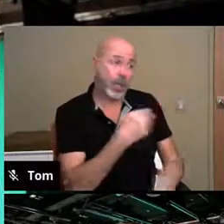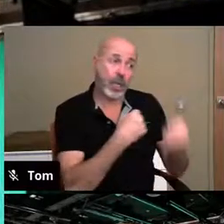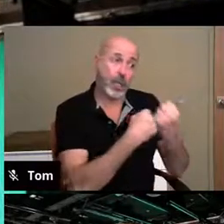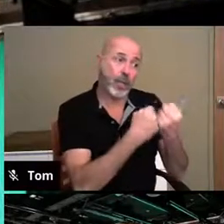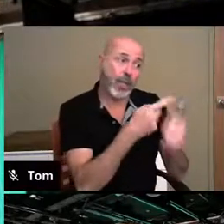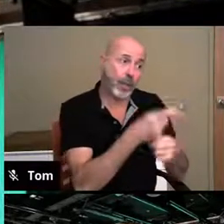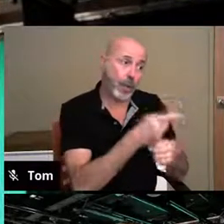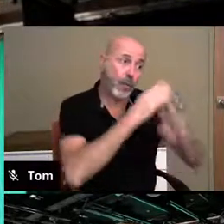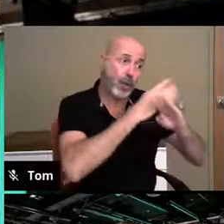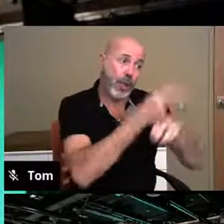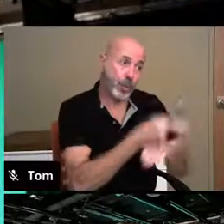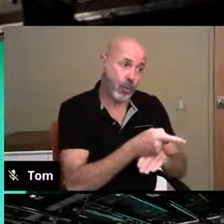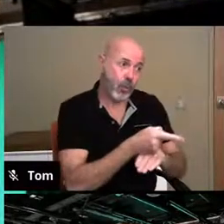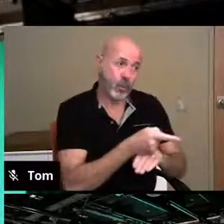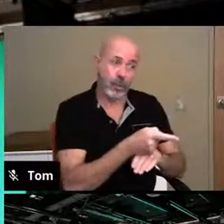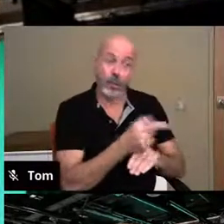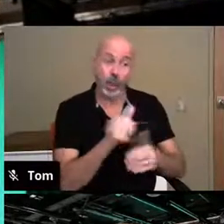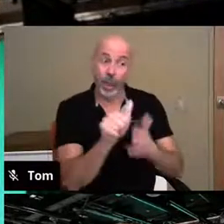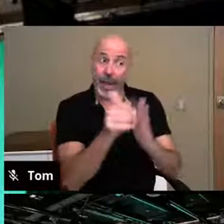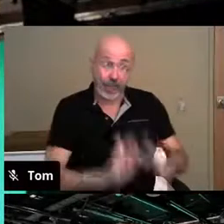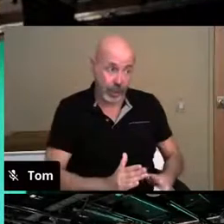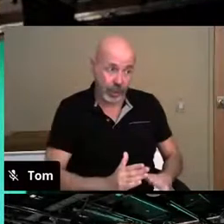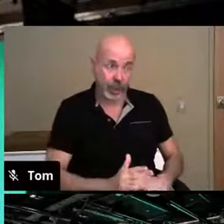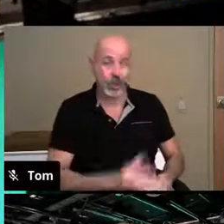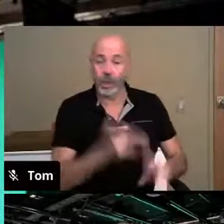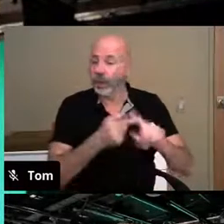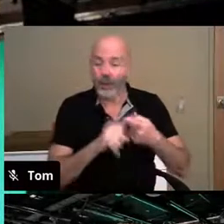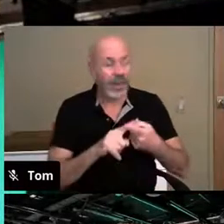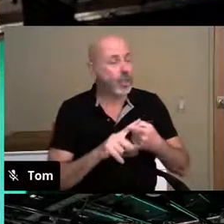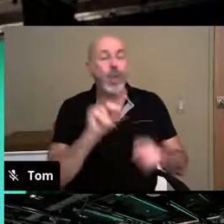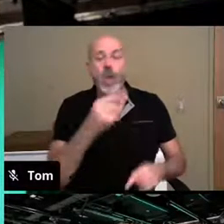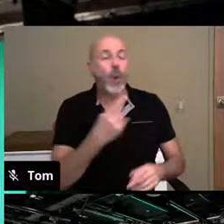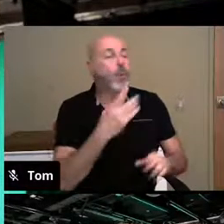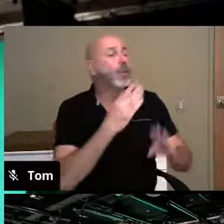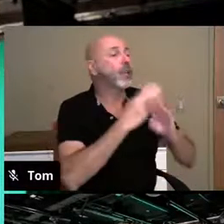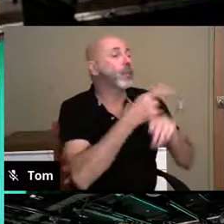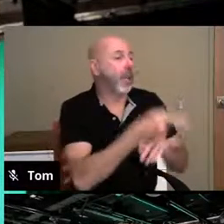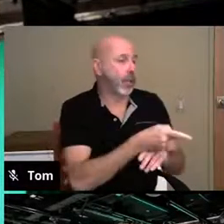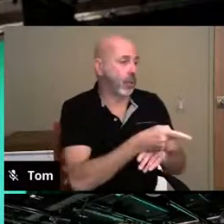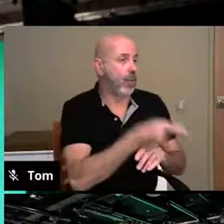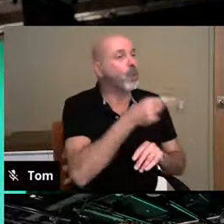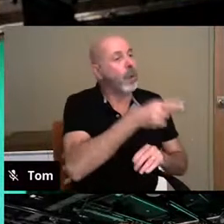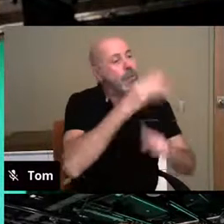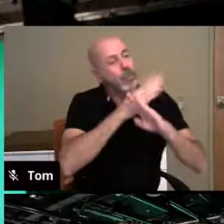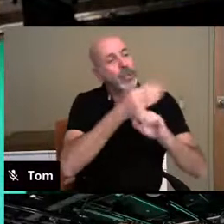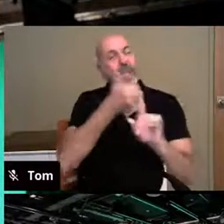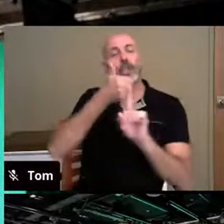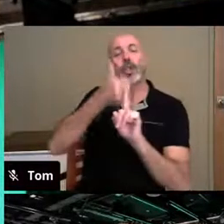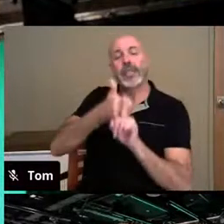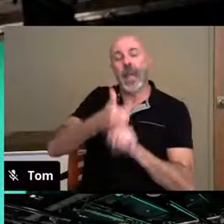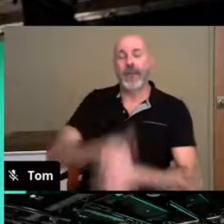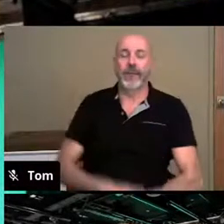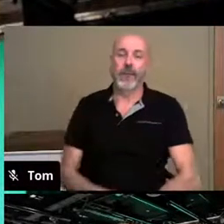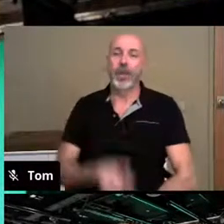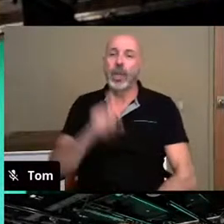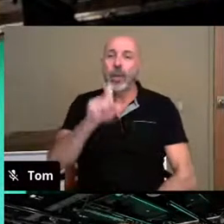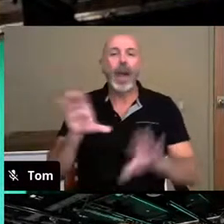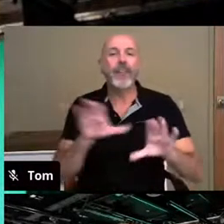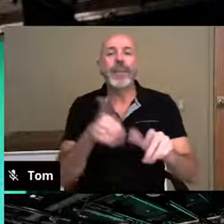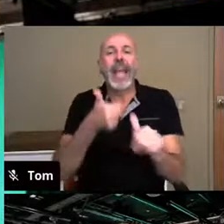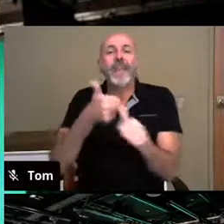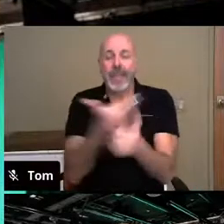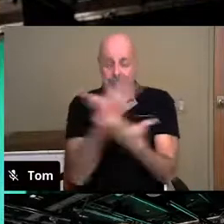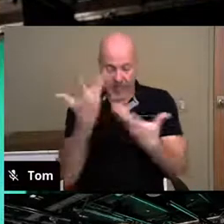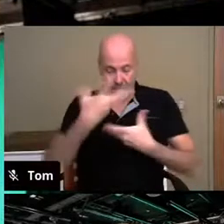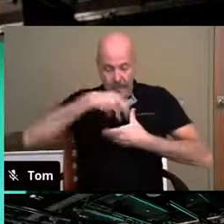you, not your agent, not your friends, nothing. And when it comes down to it, you have to be everything to